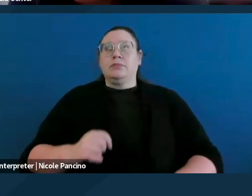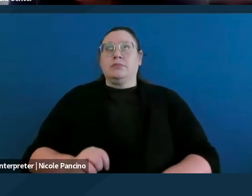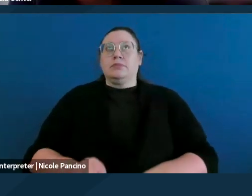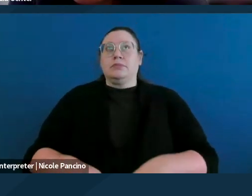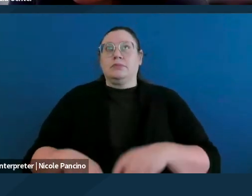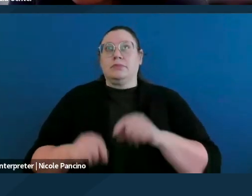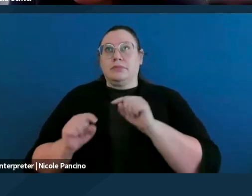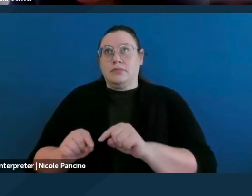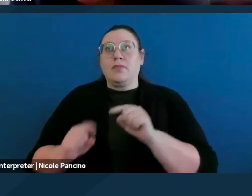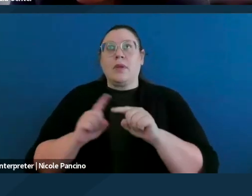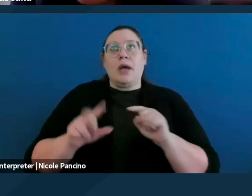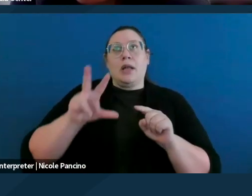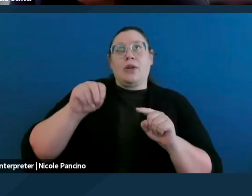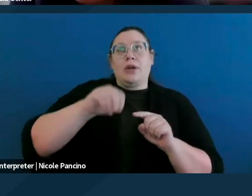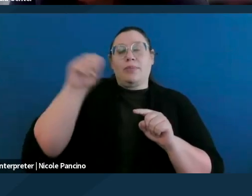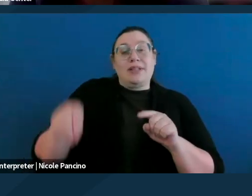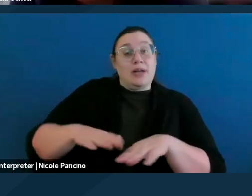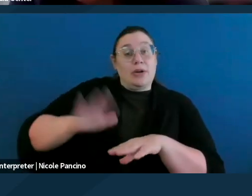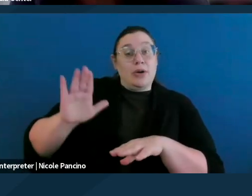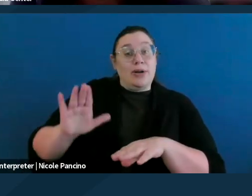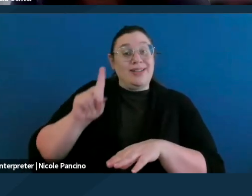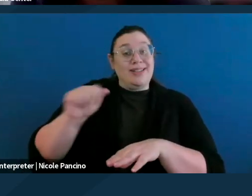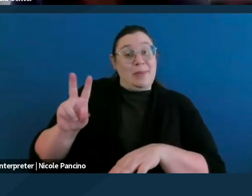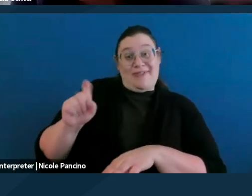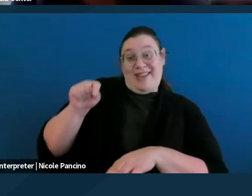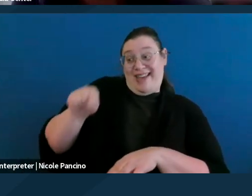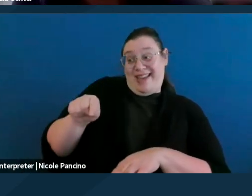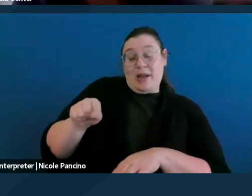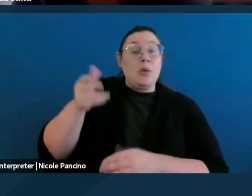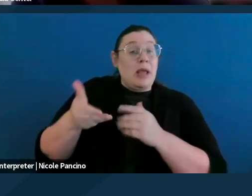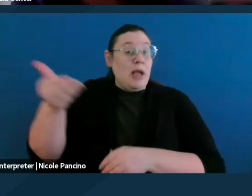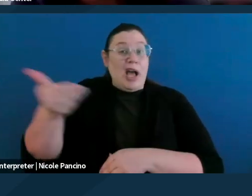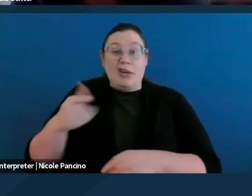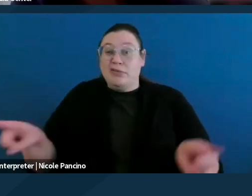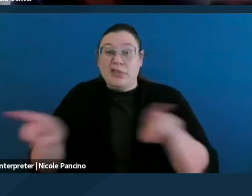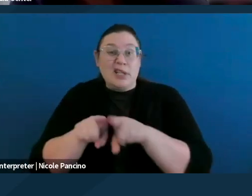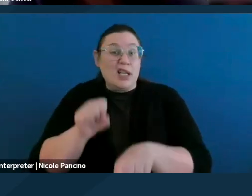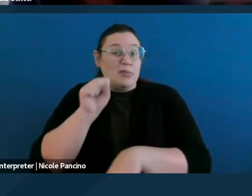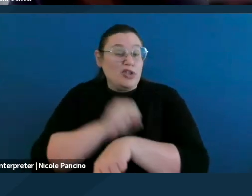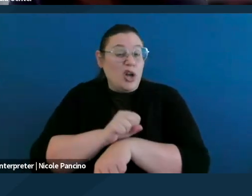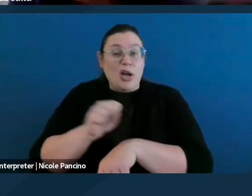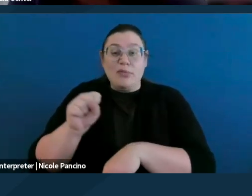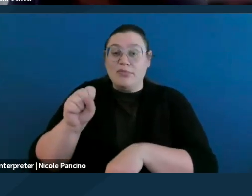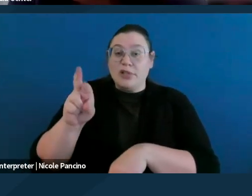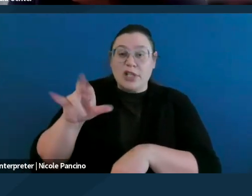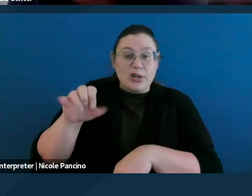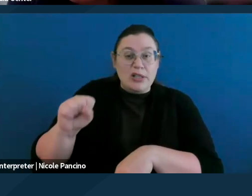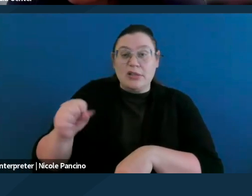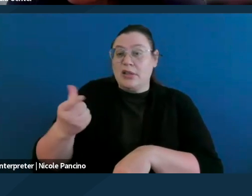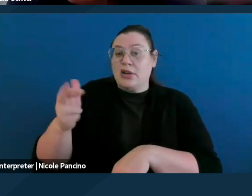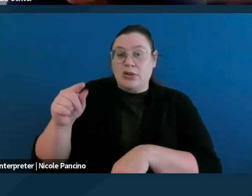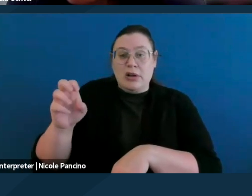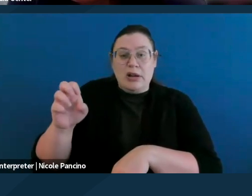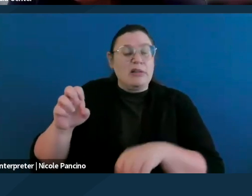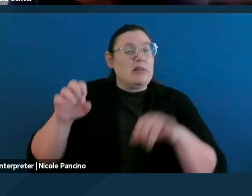Whereas a 30% or greater disabled veteran who may be hired for the exact same job series and grade, as well as the same